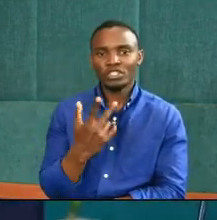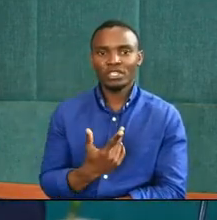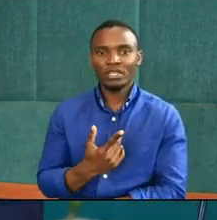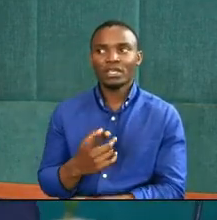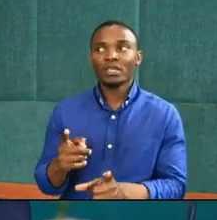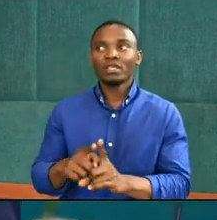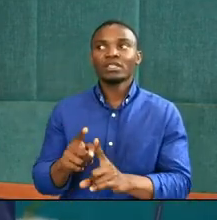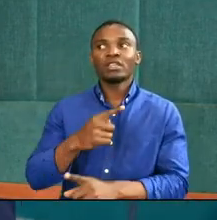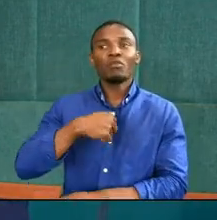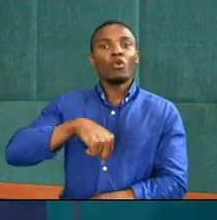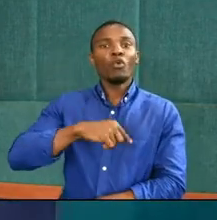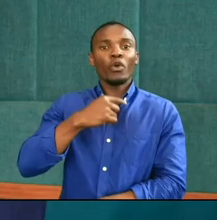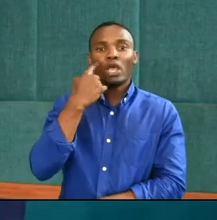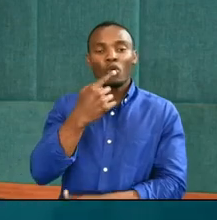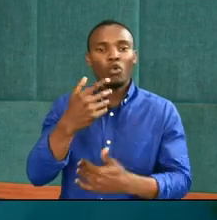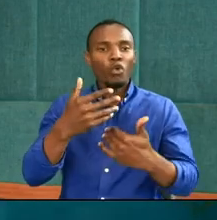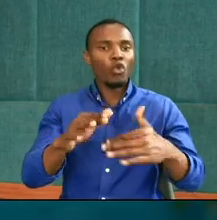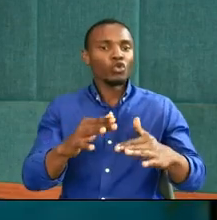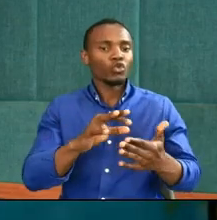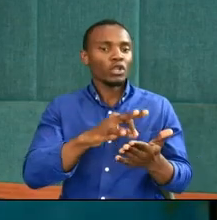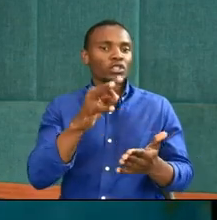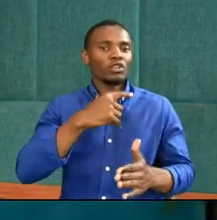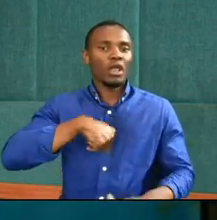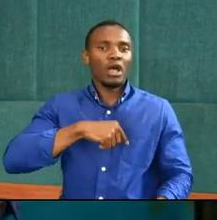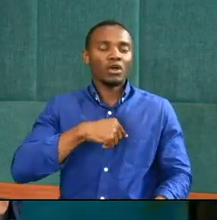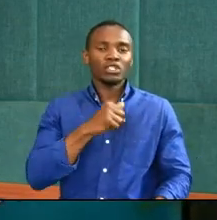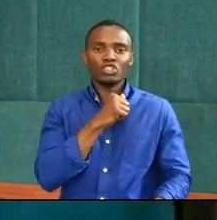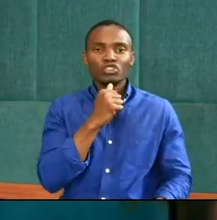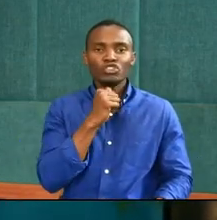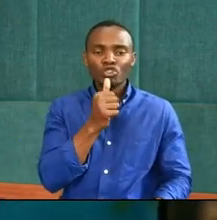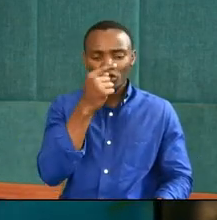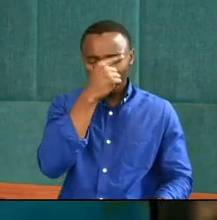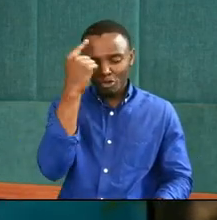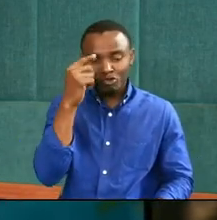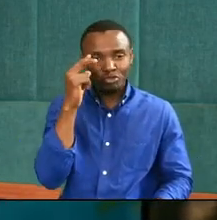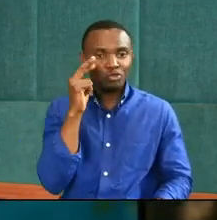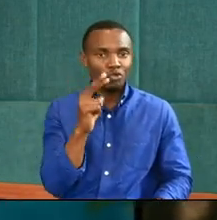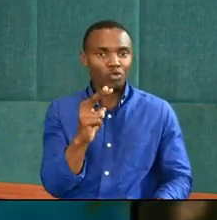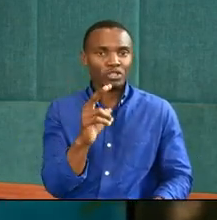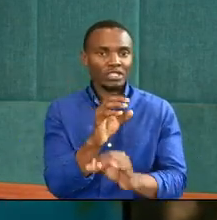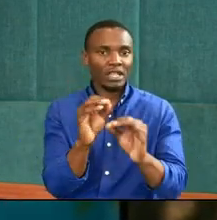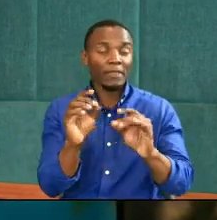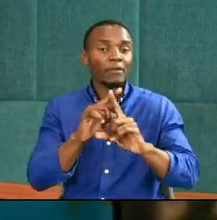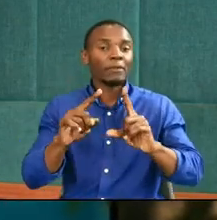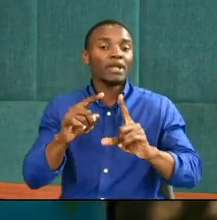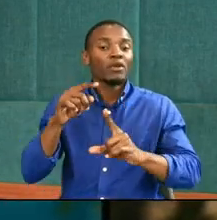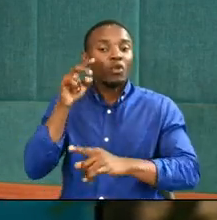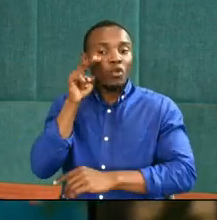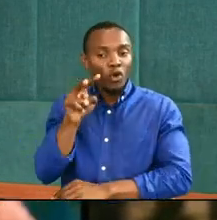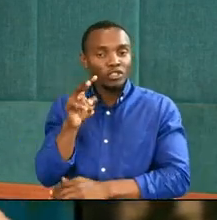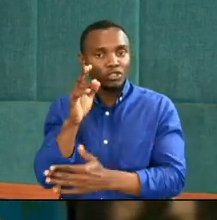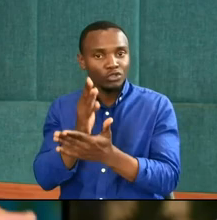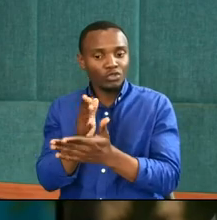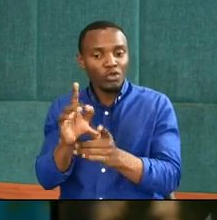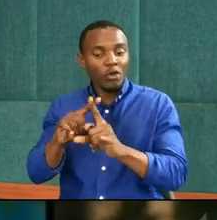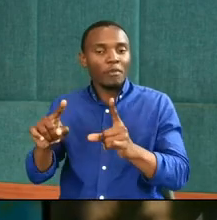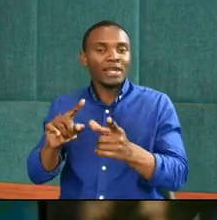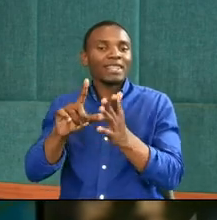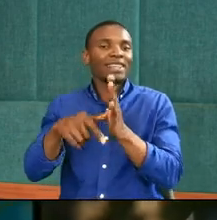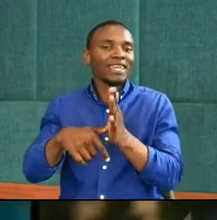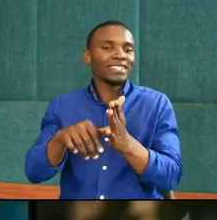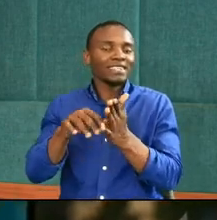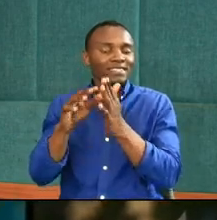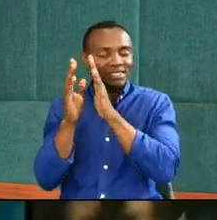us who lose our souls when the Lord come, it's not that they weren't watching. No, they were watching. But what happened? They fell asleep.